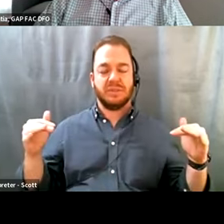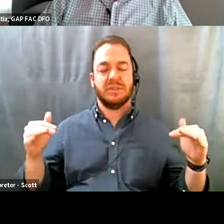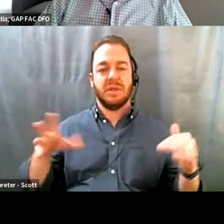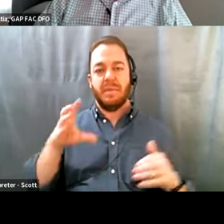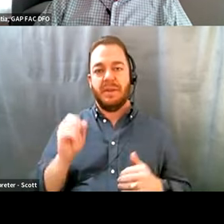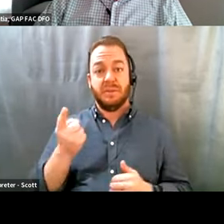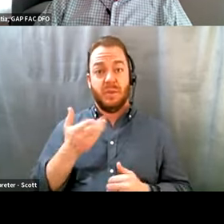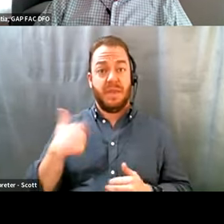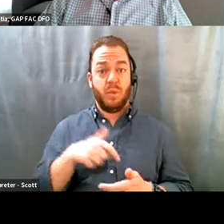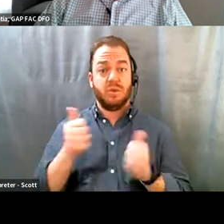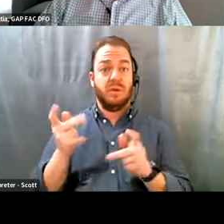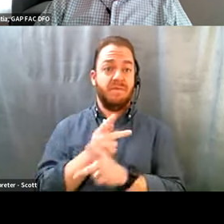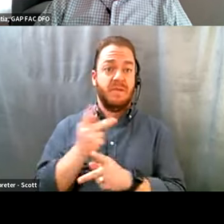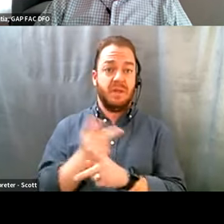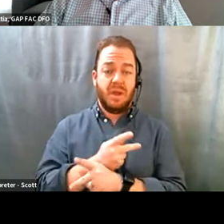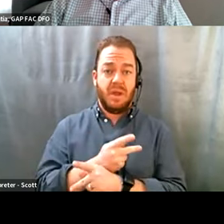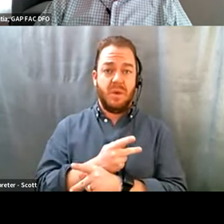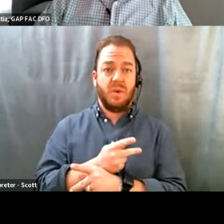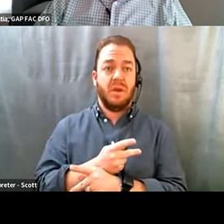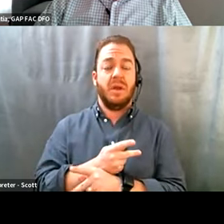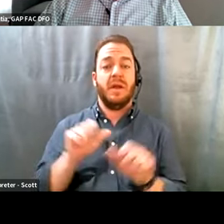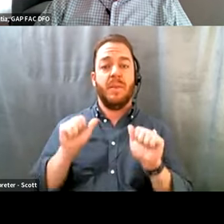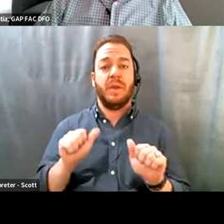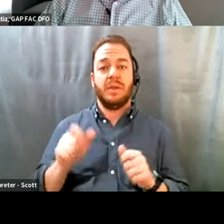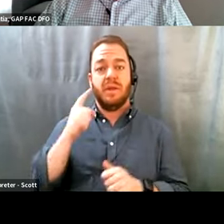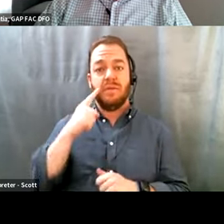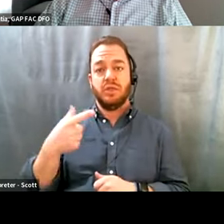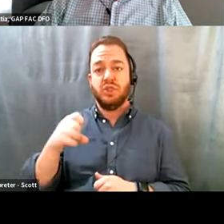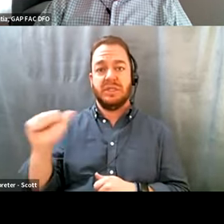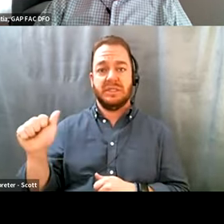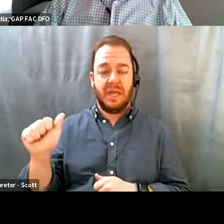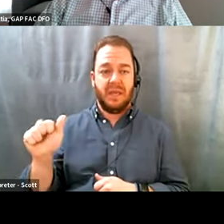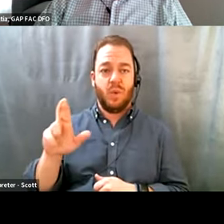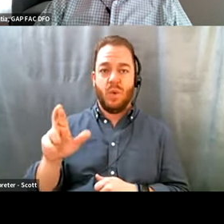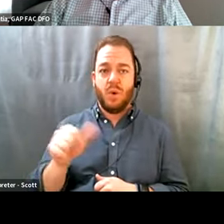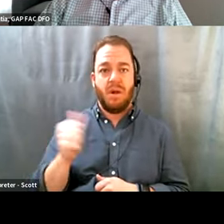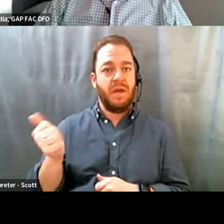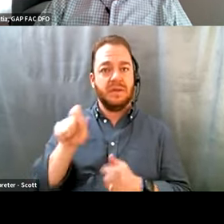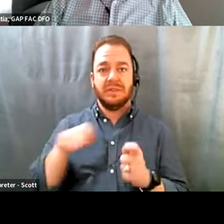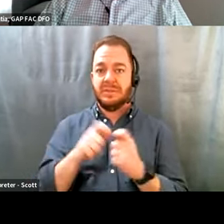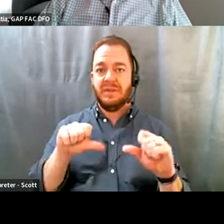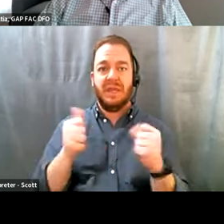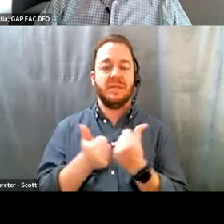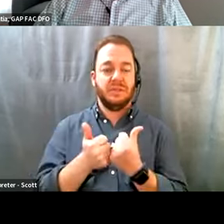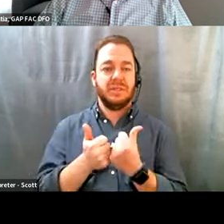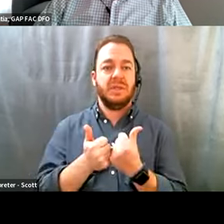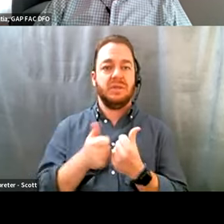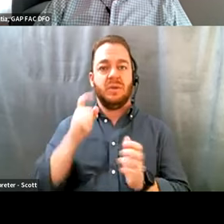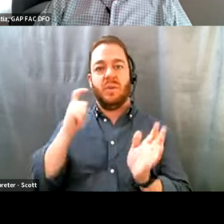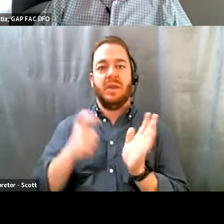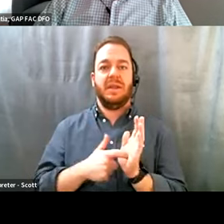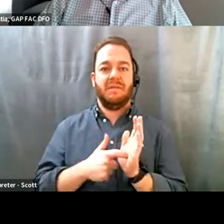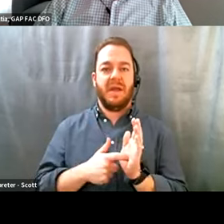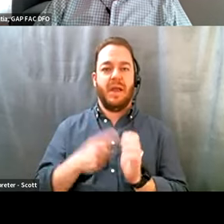And one of the things we're trying to figure out is the ability for a GSA or even any of the other specific agencies to identify